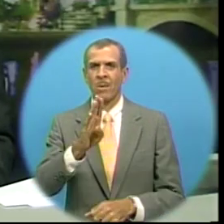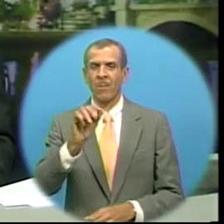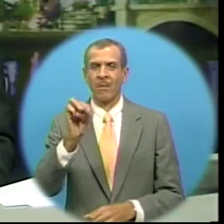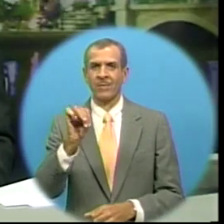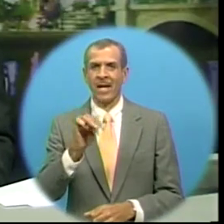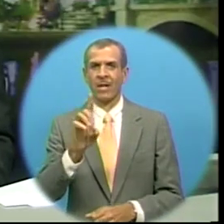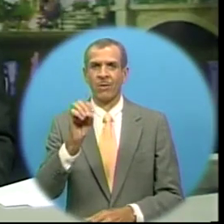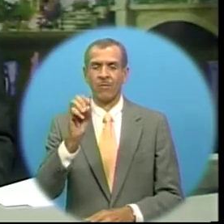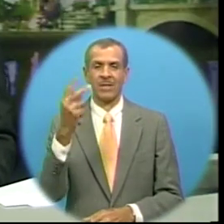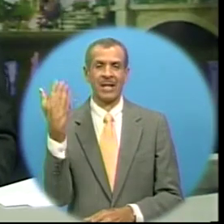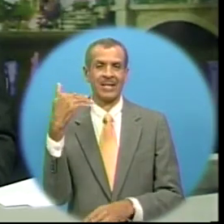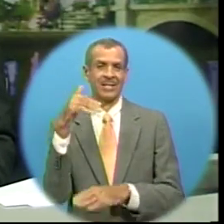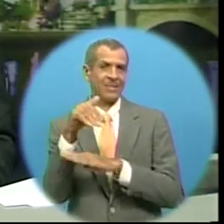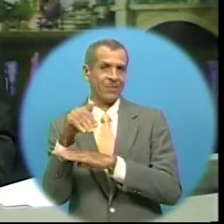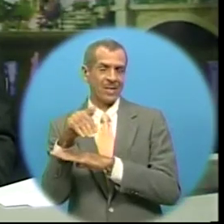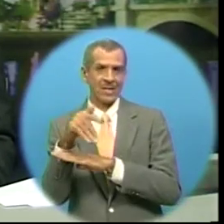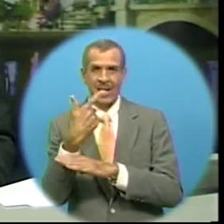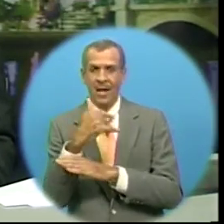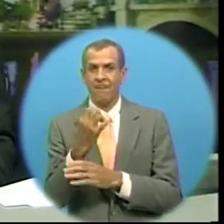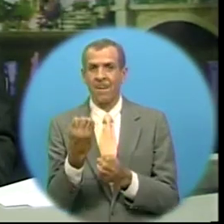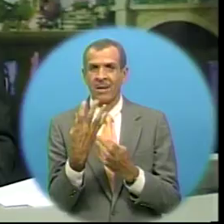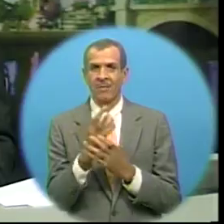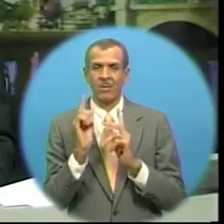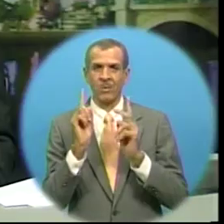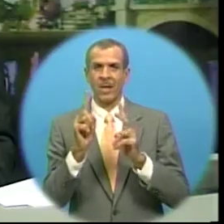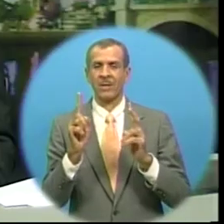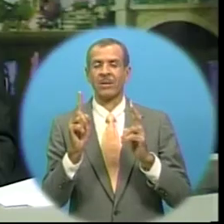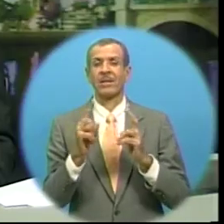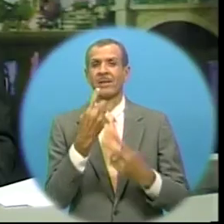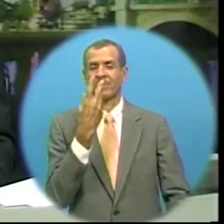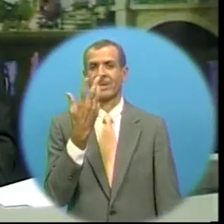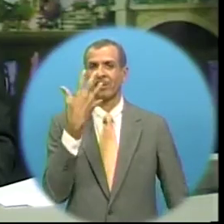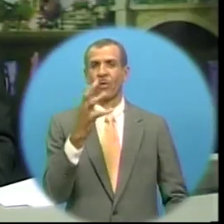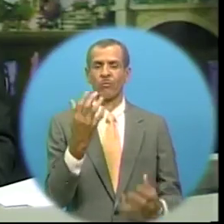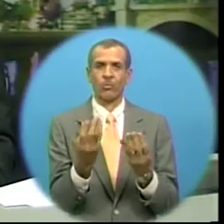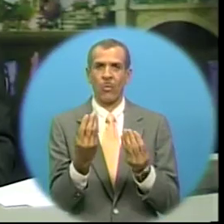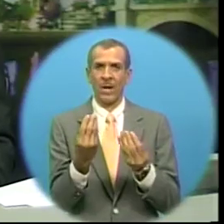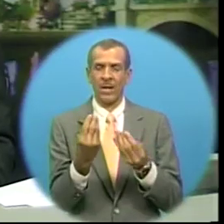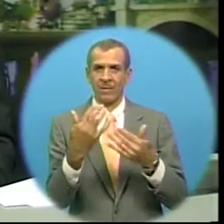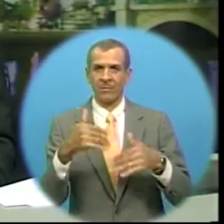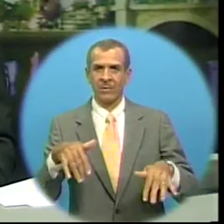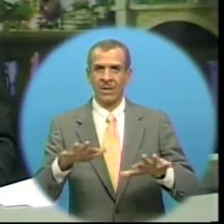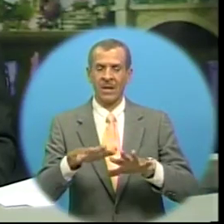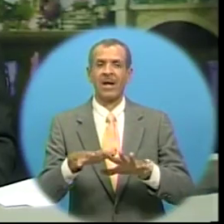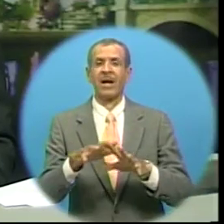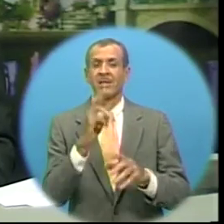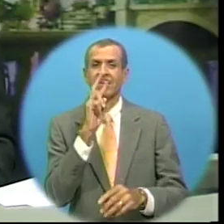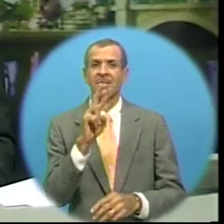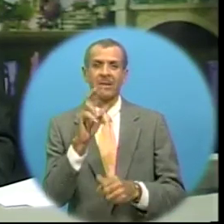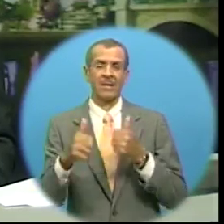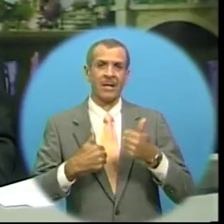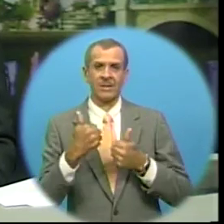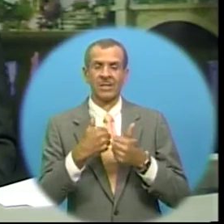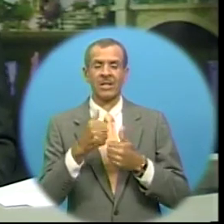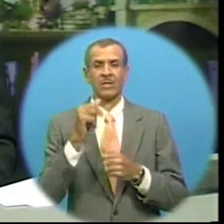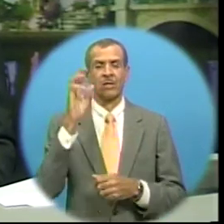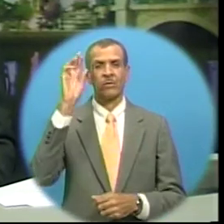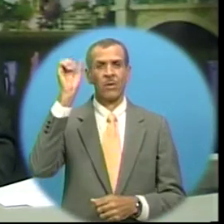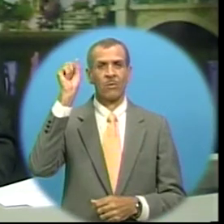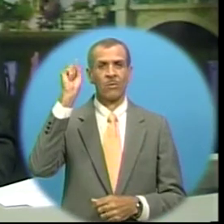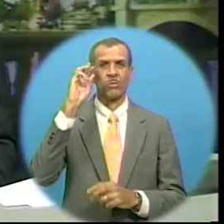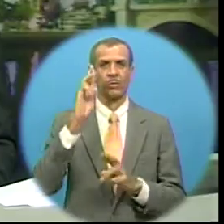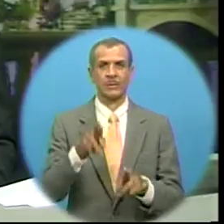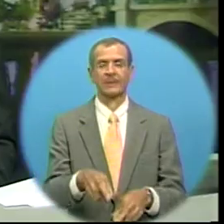at Dover last evening. Many fans braved the wet conditions to witness the action-packed one-sided affair. Sean Green reports.